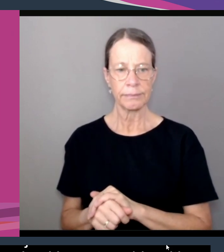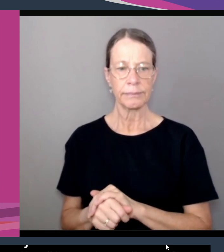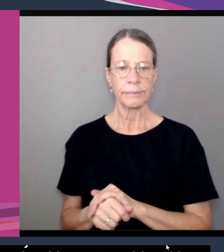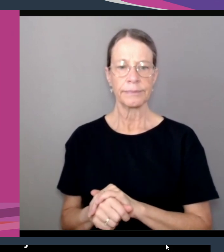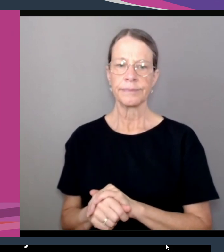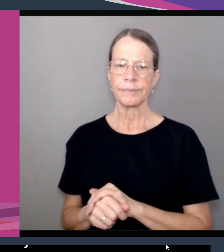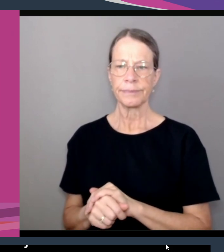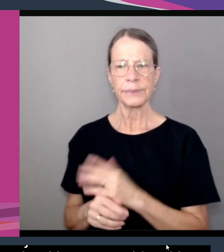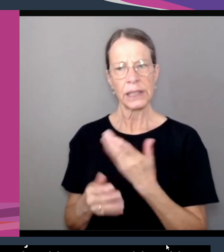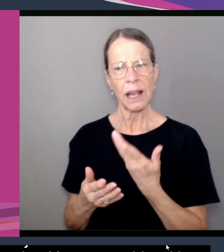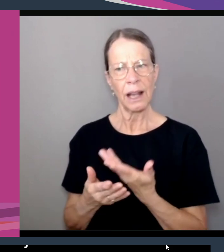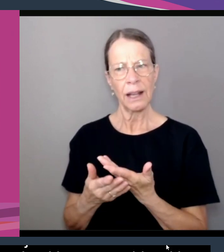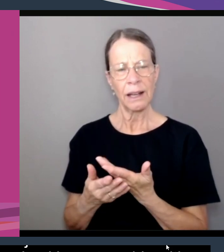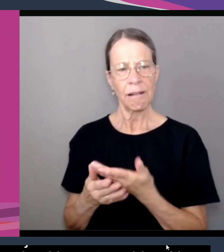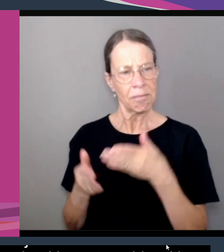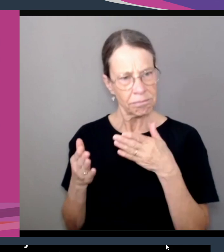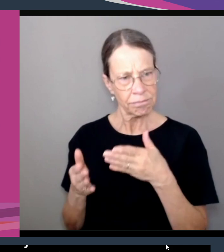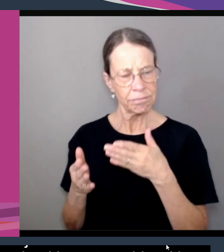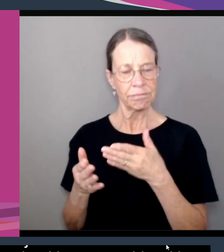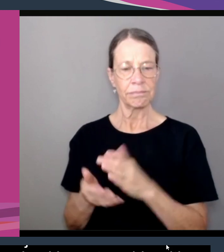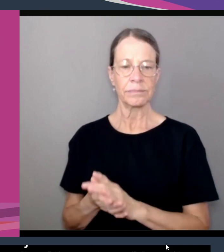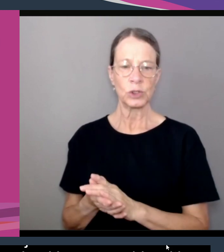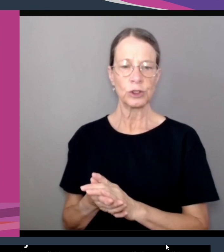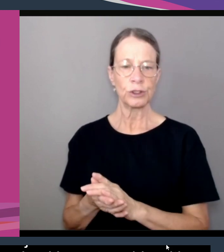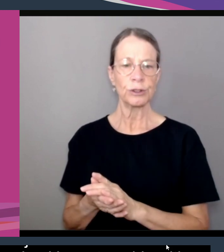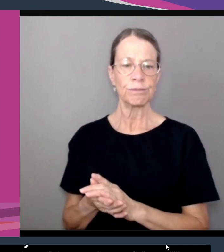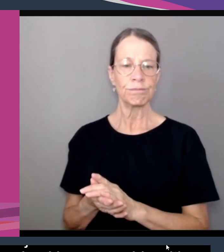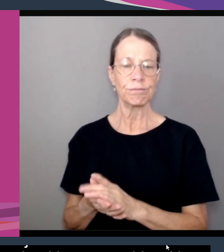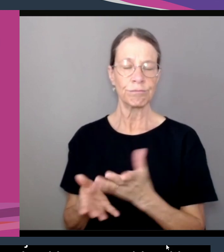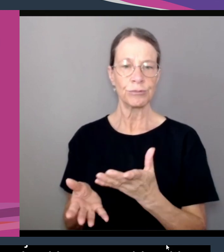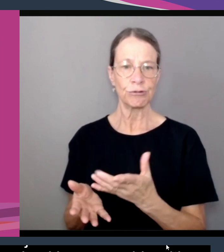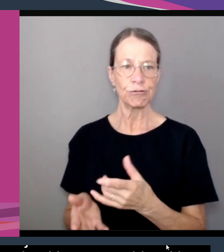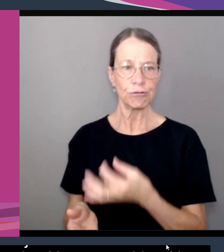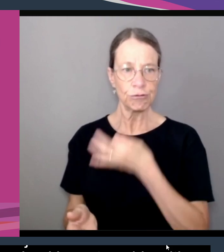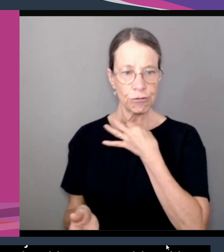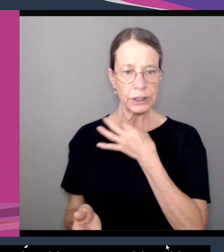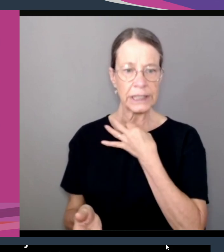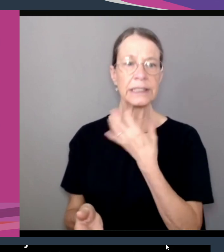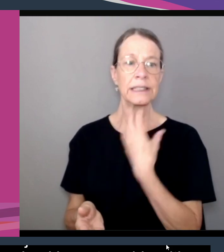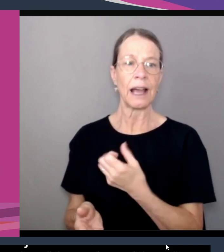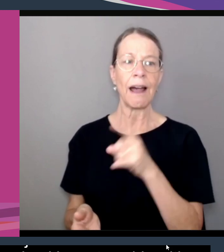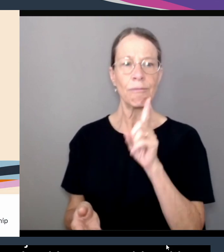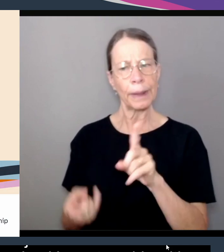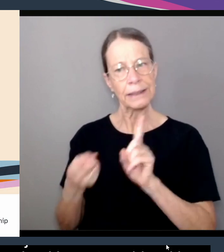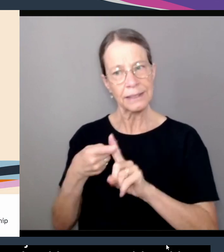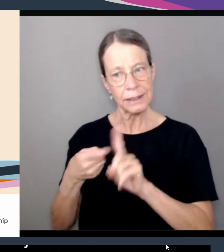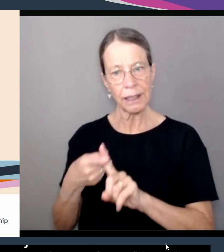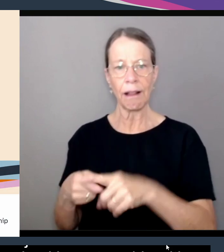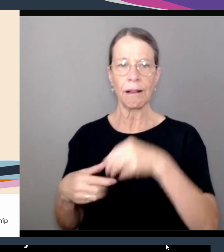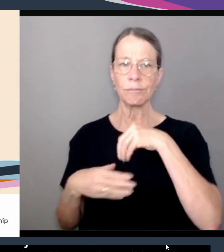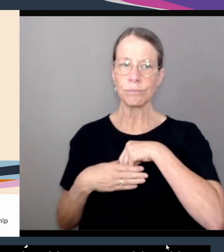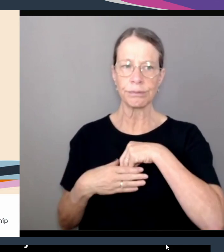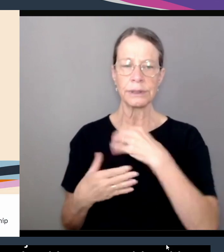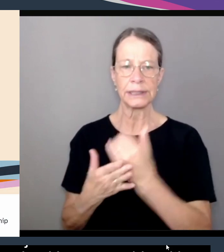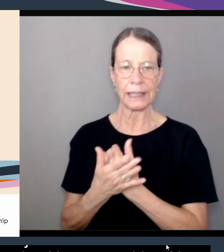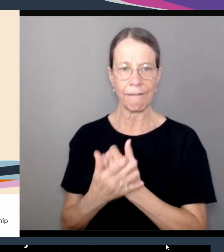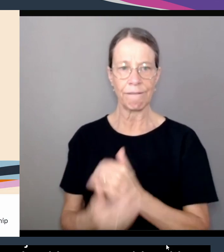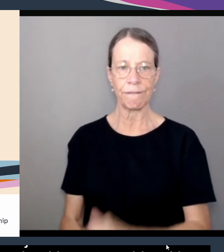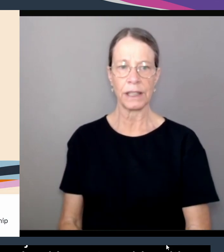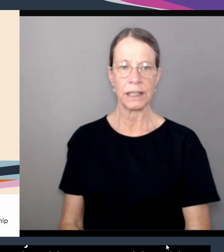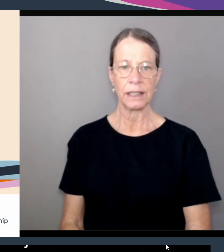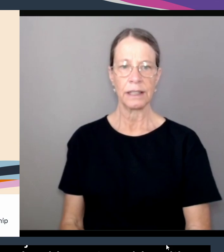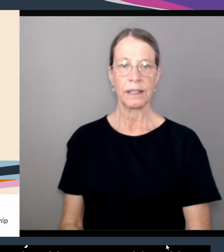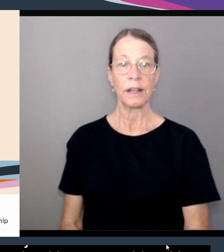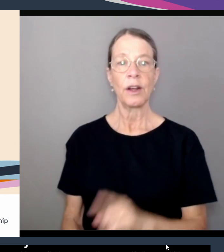disabilities to take risks but still be safe. The third project is co-designing